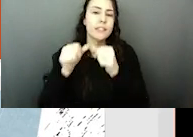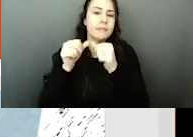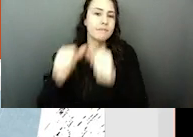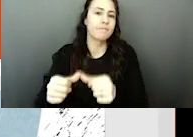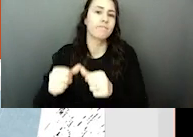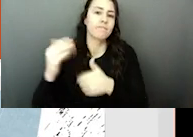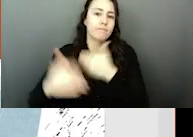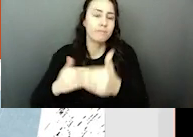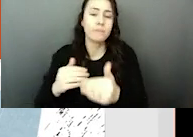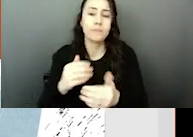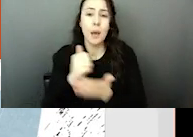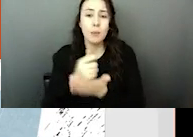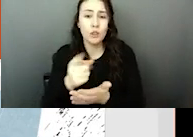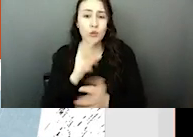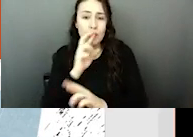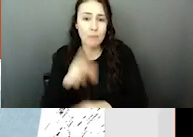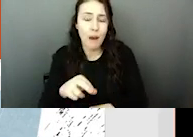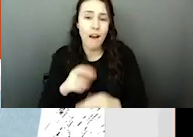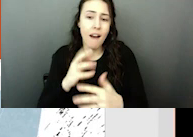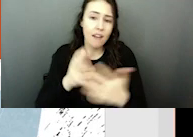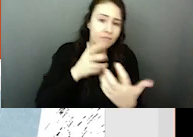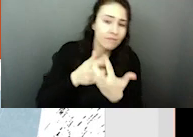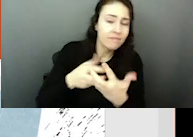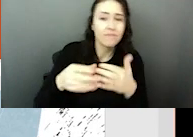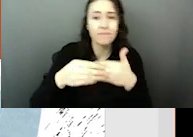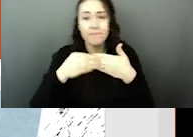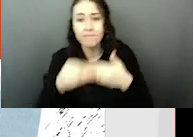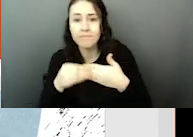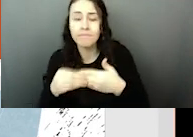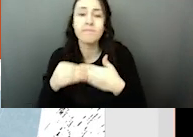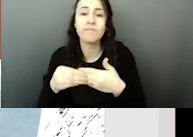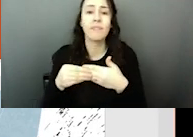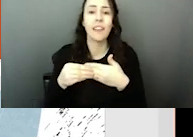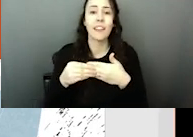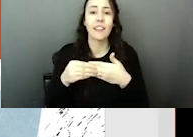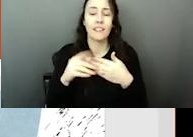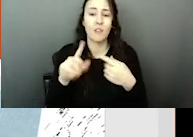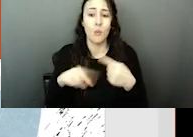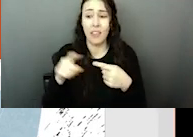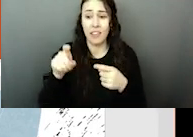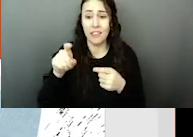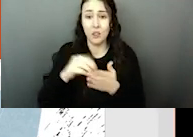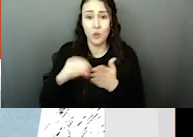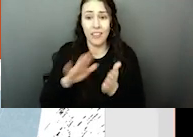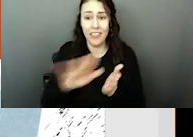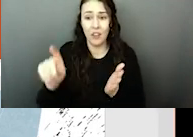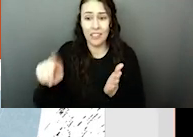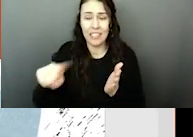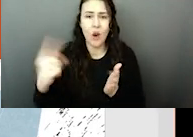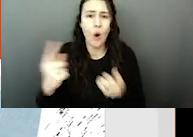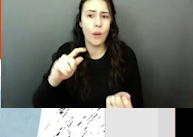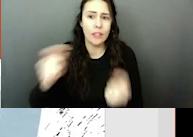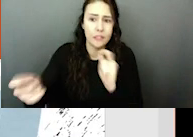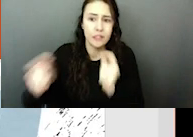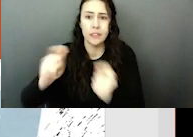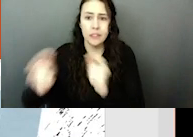and adapt and be nimble as the students that you serve, as their needs change, because their needs are changing all the